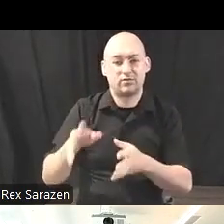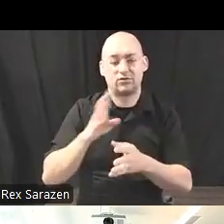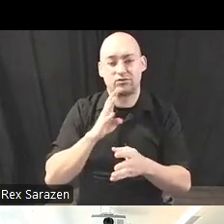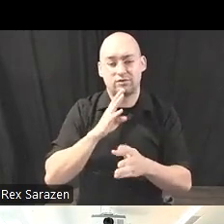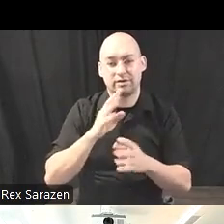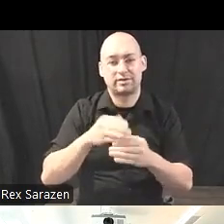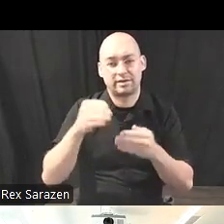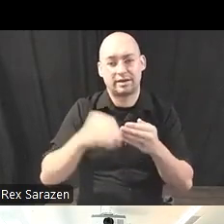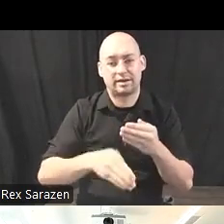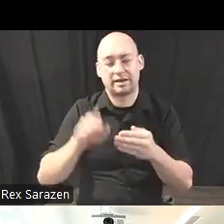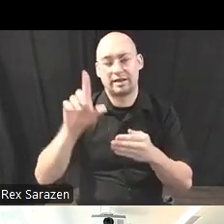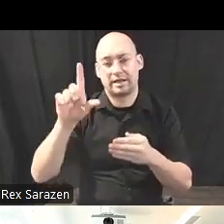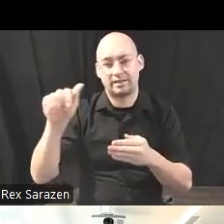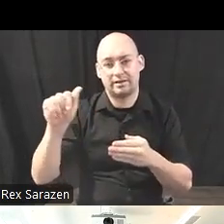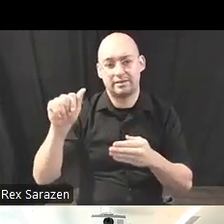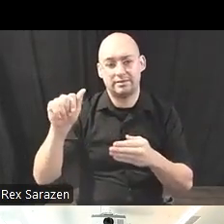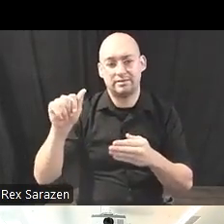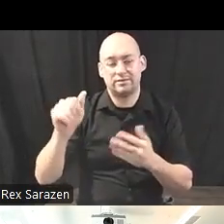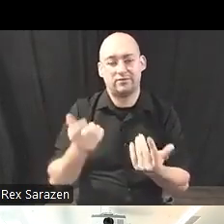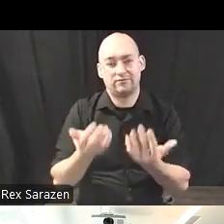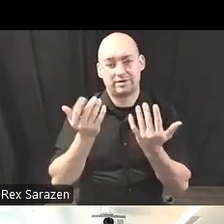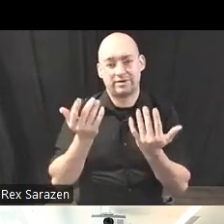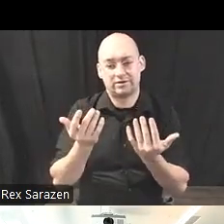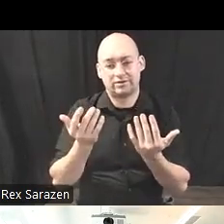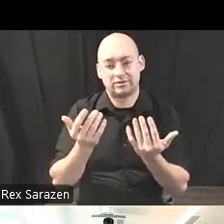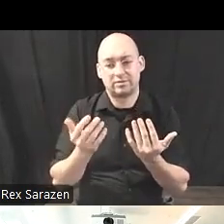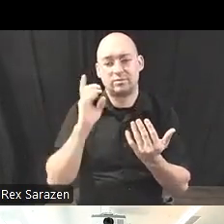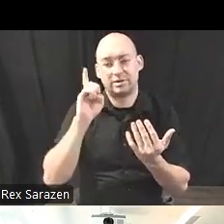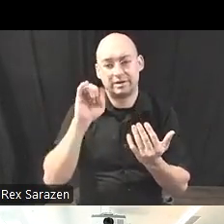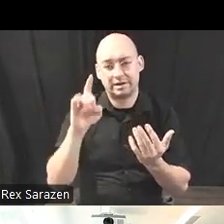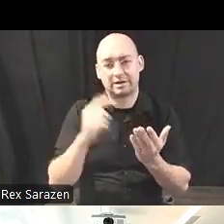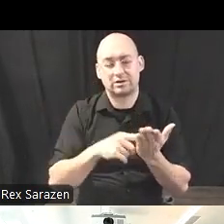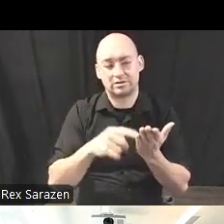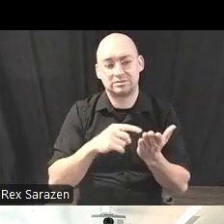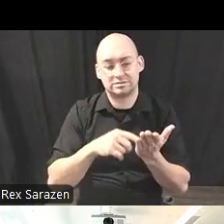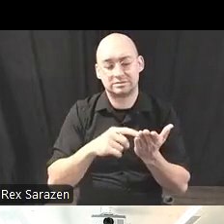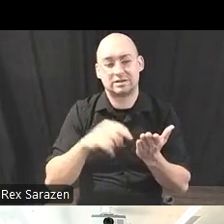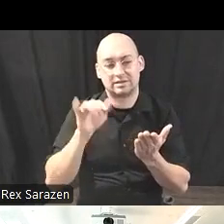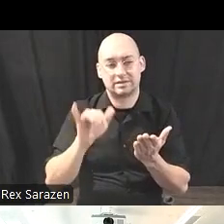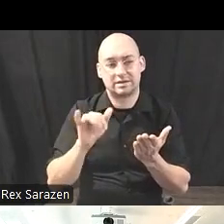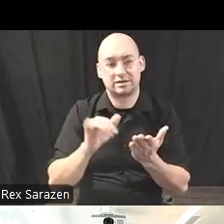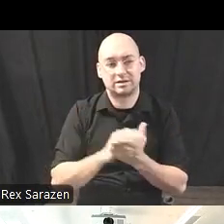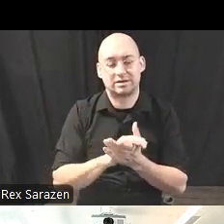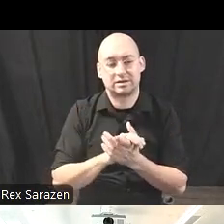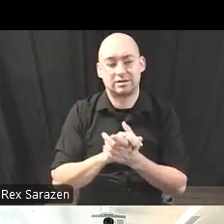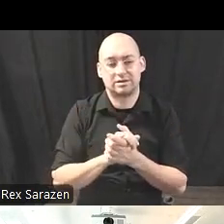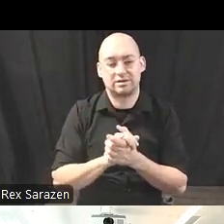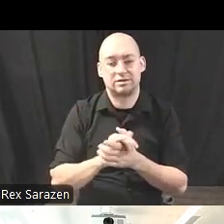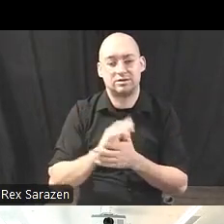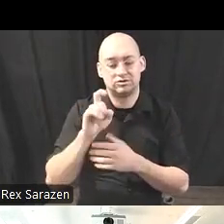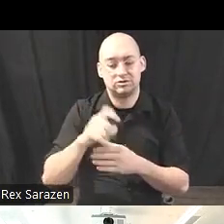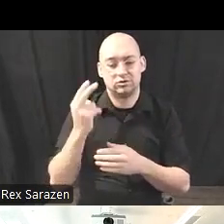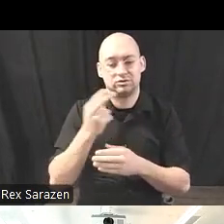about the LA fires. We did touch on that quite a bit earlier, so I would suggest that we use the balance of our